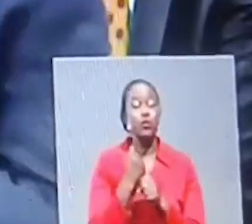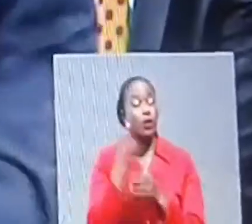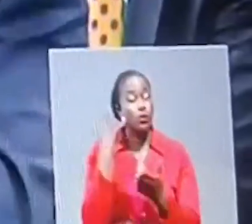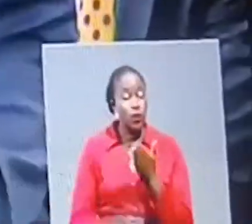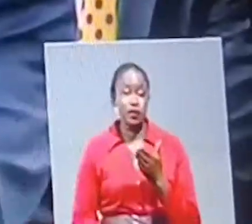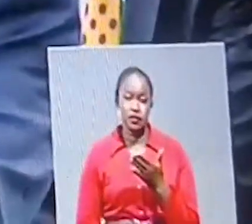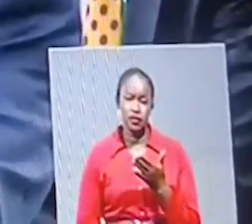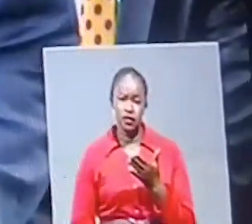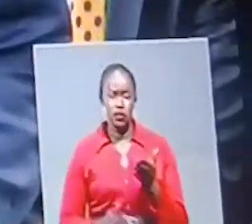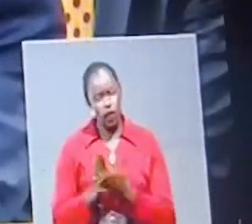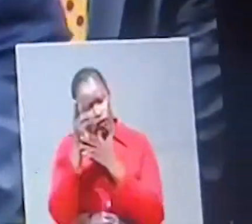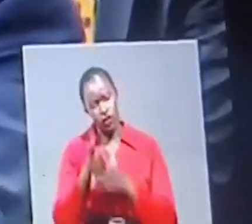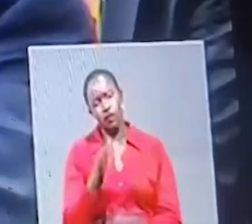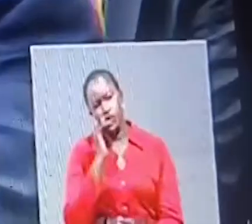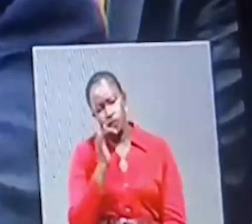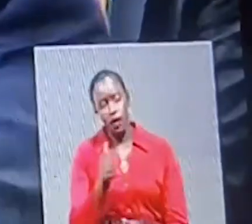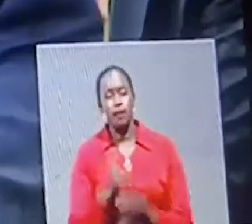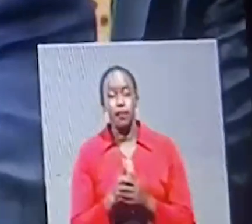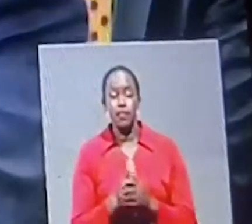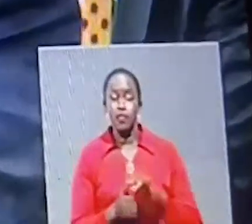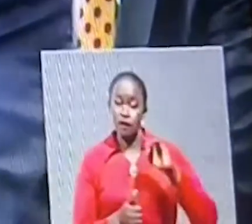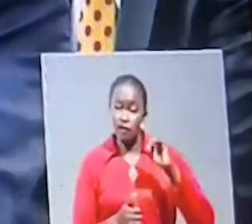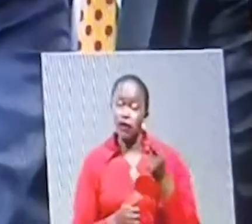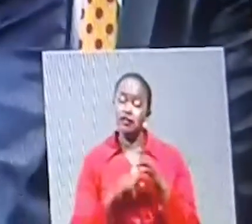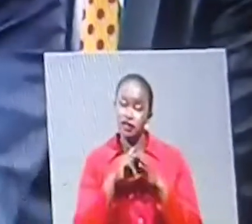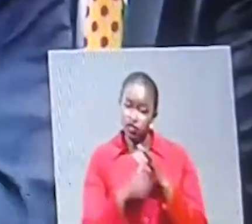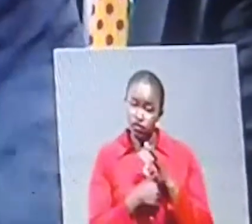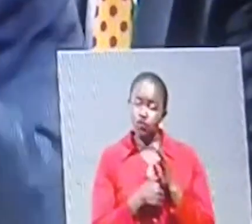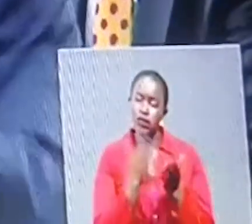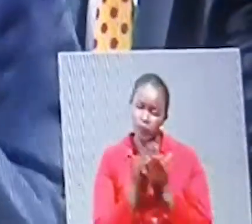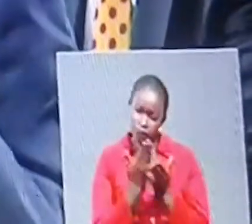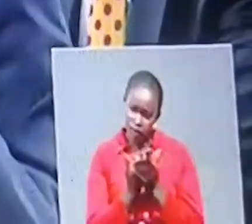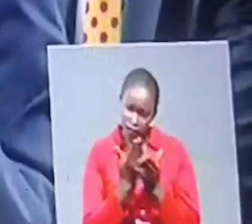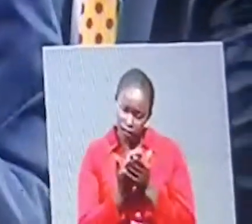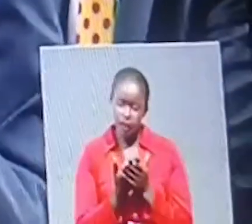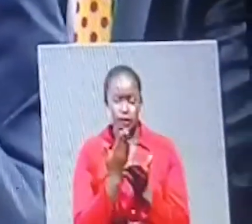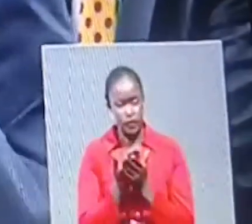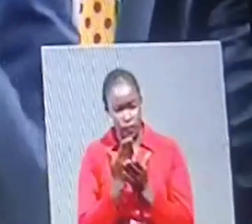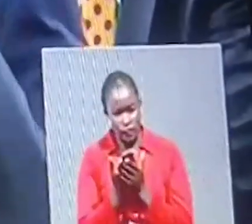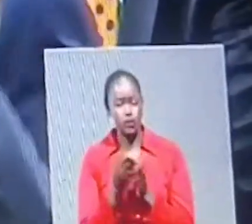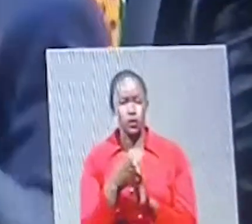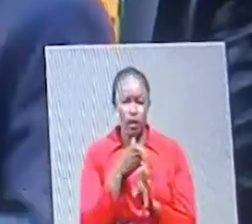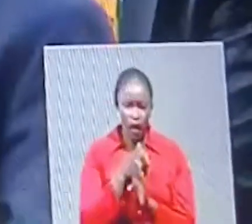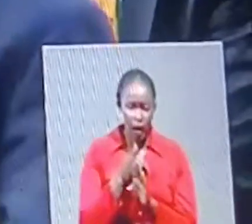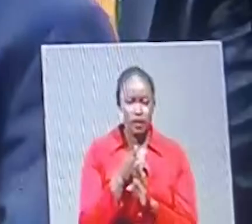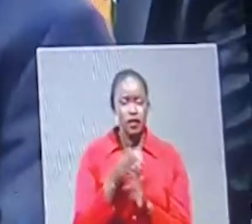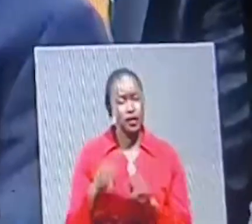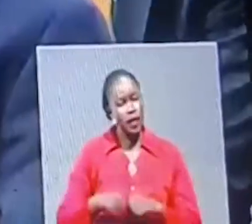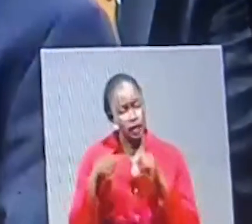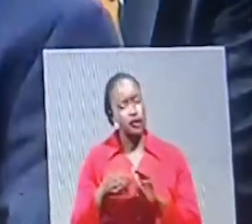Honourable Speaker. The first issue we requested, we begged for indulgence, the indulgence of the